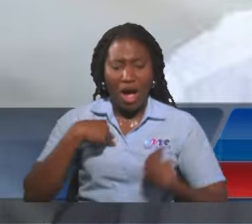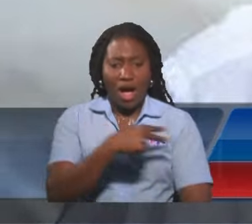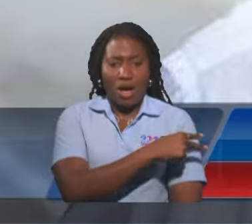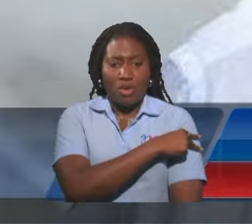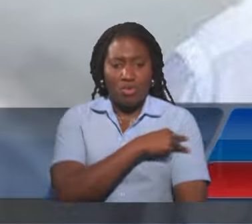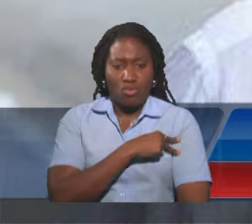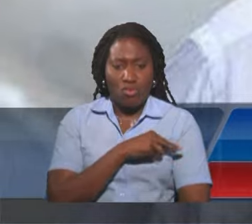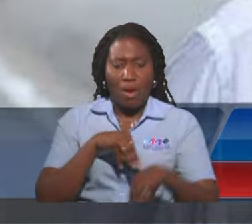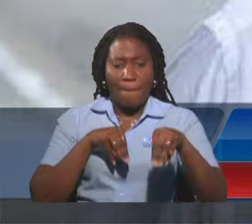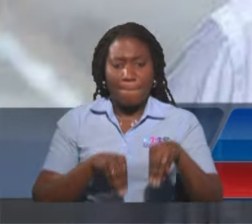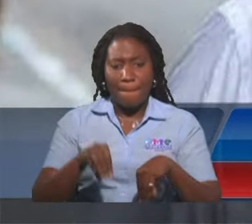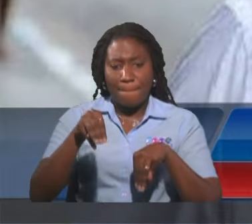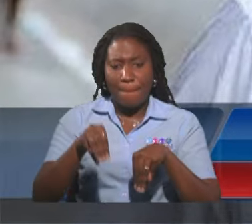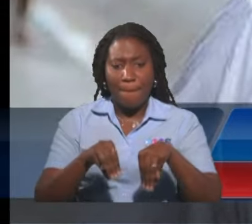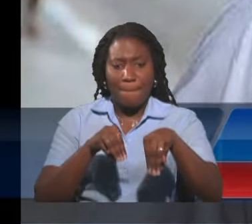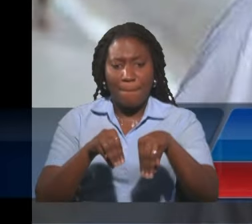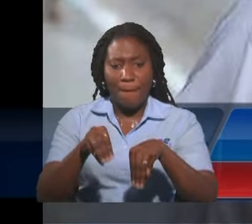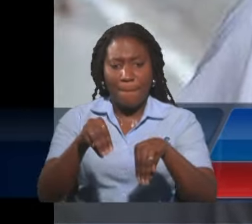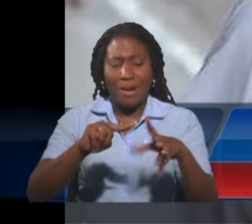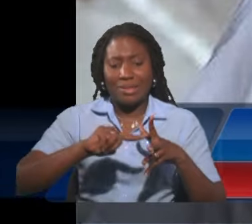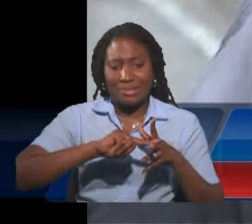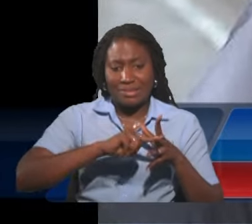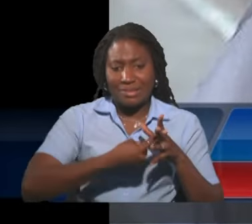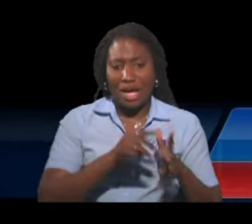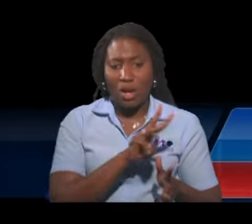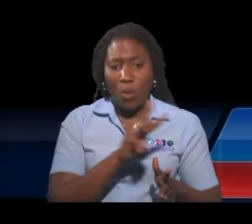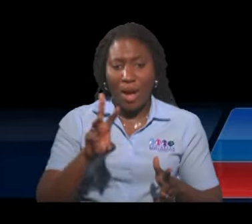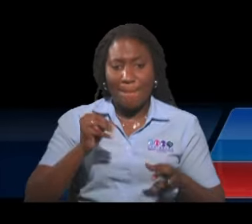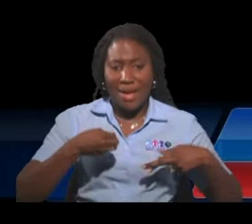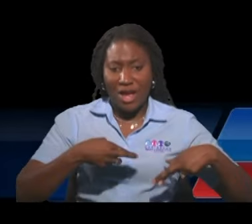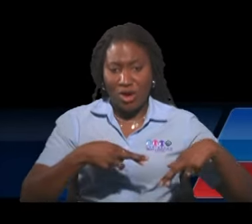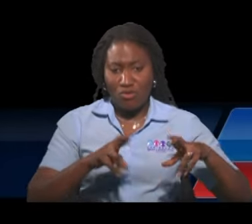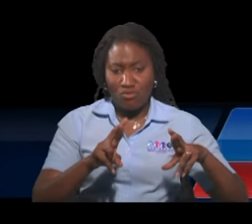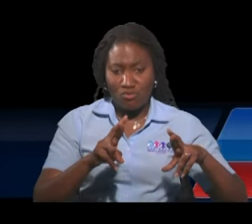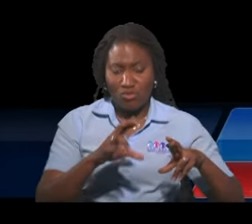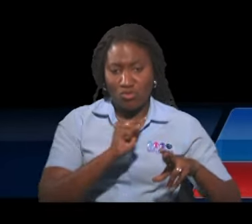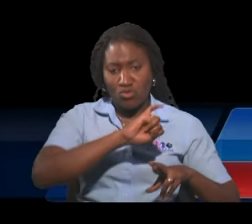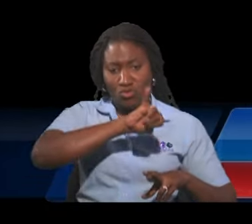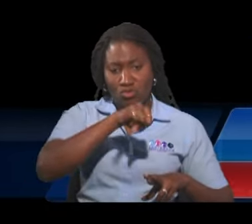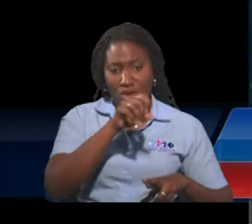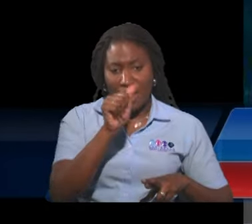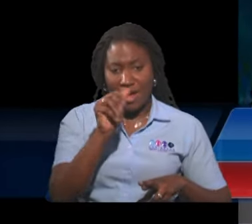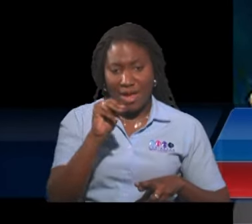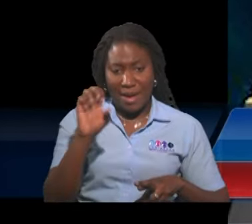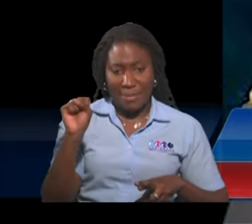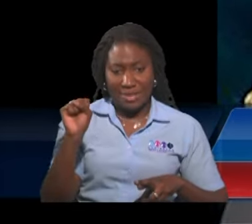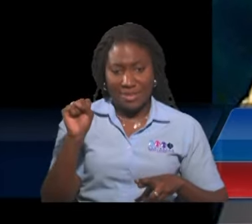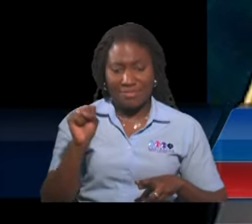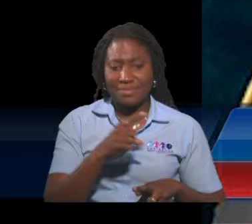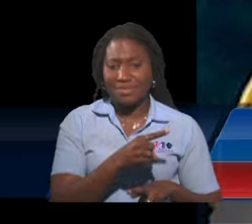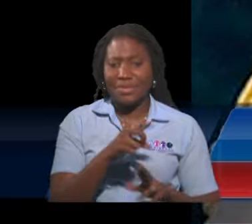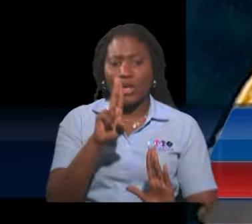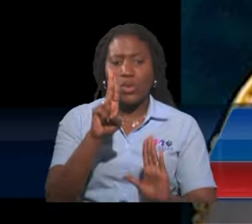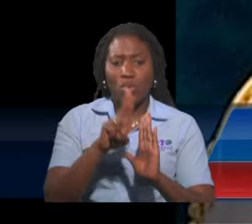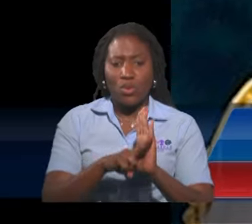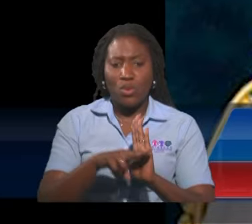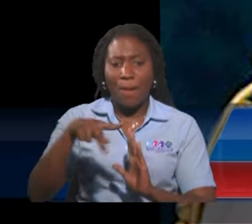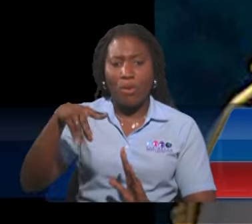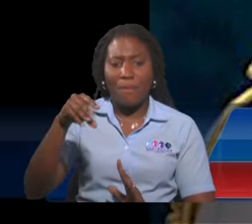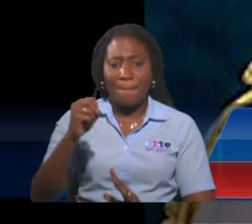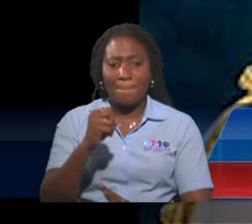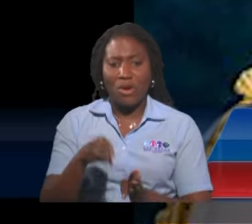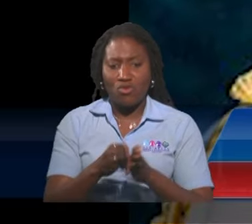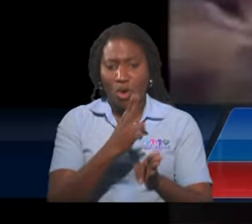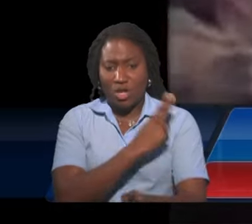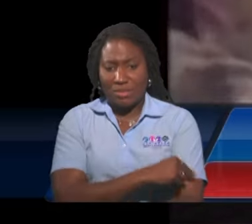full military honors, starting at the corner of Western Main Road and Long Circular Road, St. James. Major Brown died at the Port of Spain General